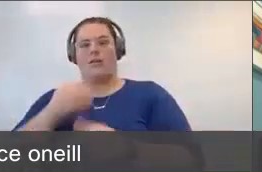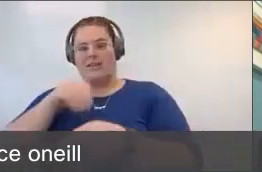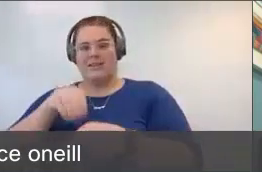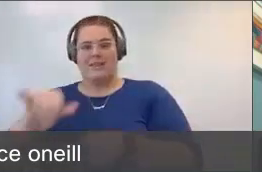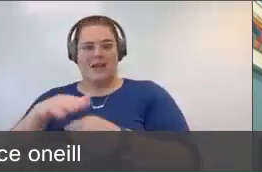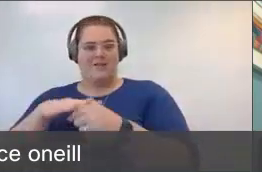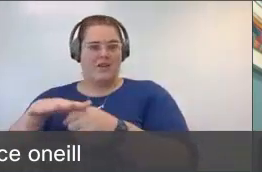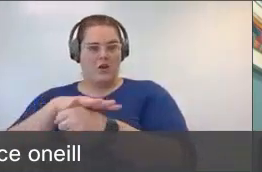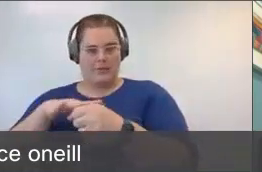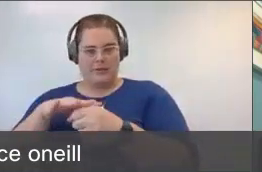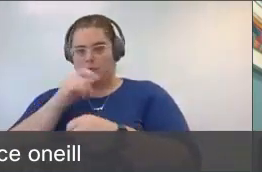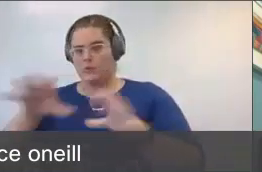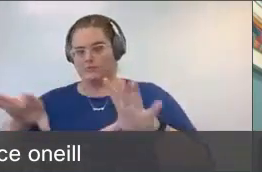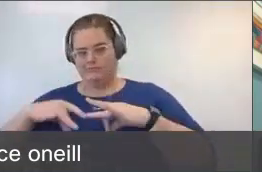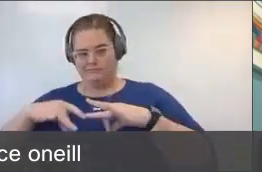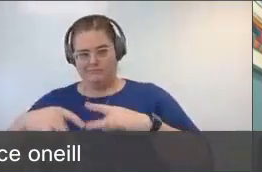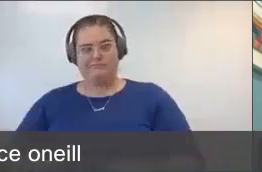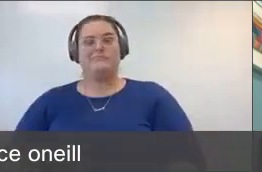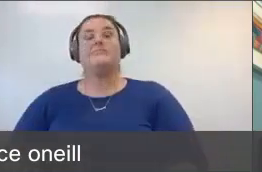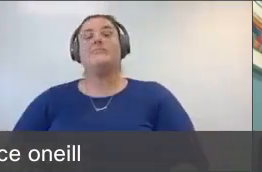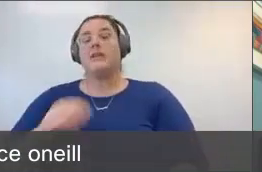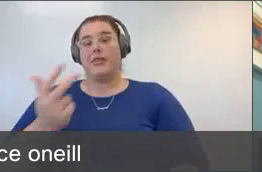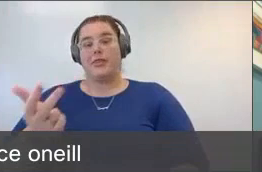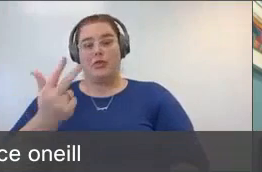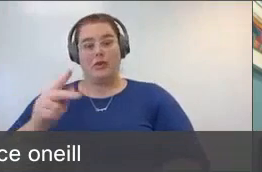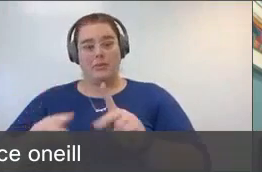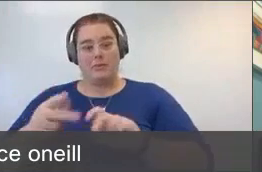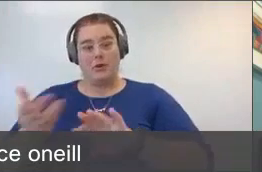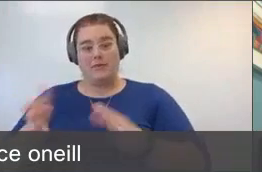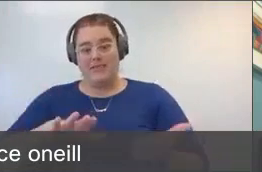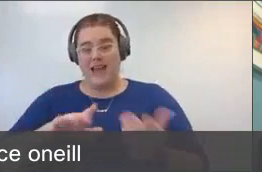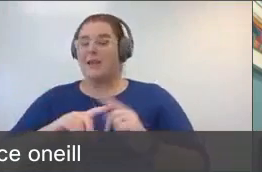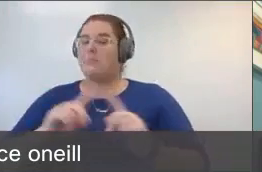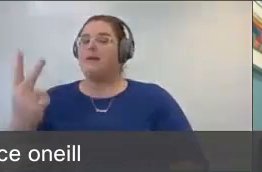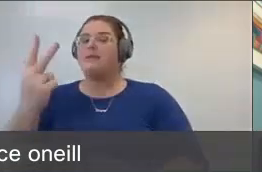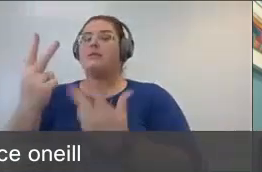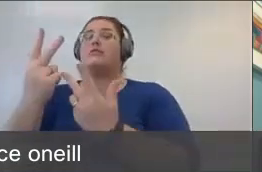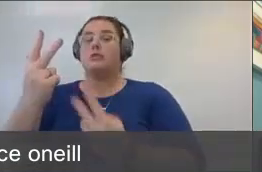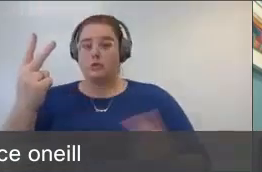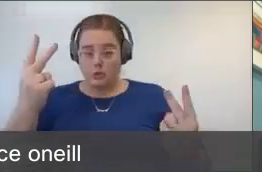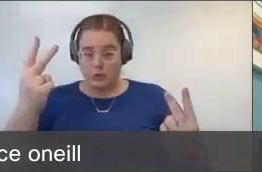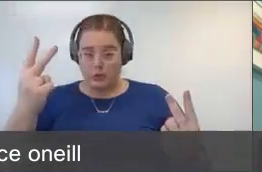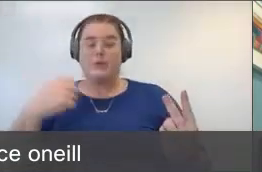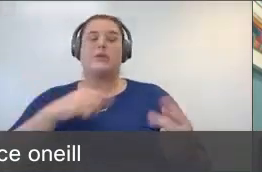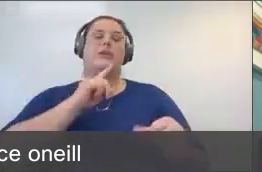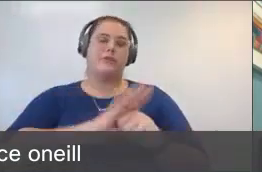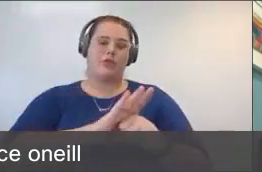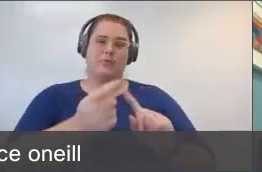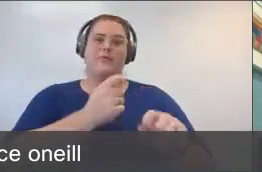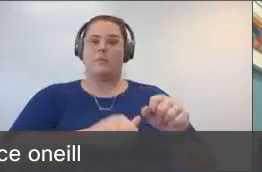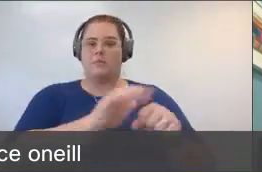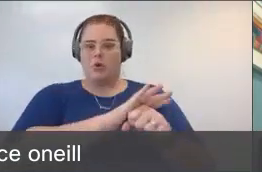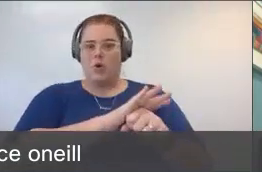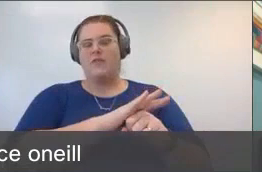contracted COVID. 3 of those people have died, but only 2 are confirmed COVID deaths, which represents just